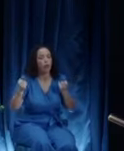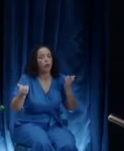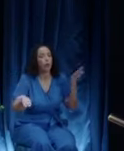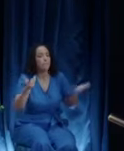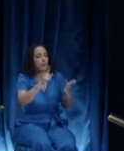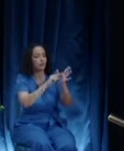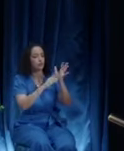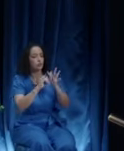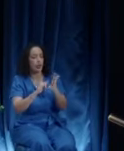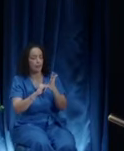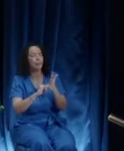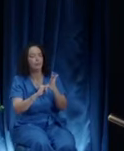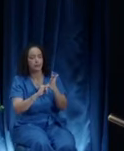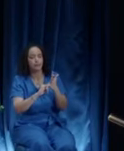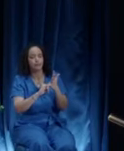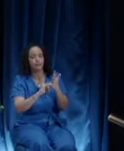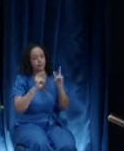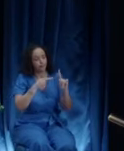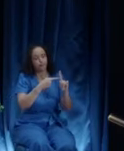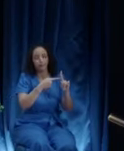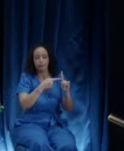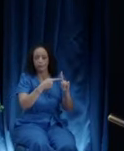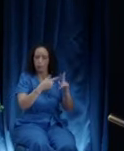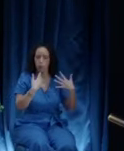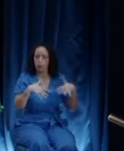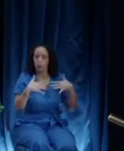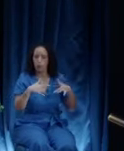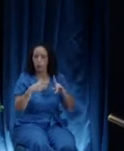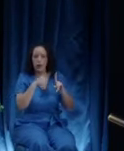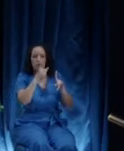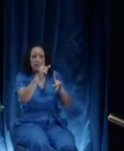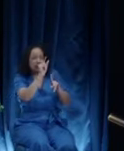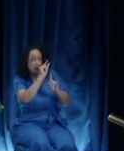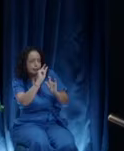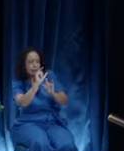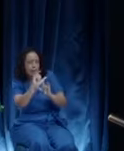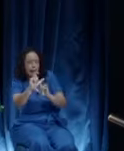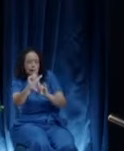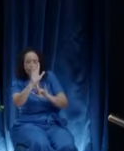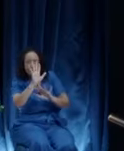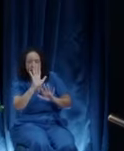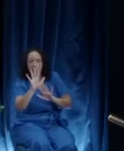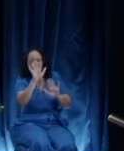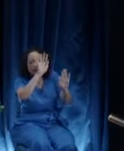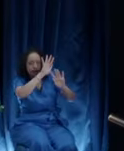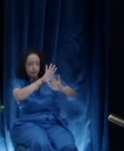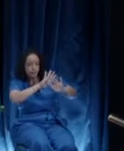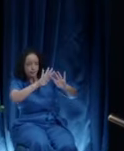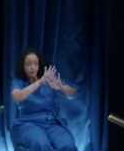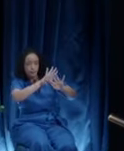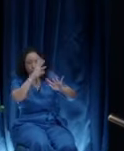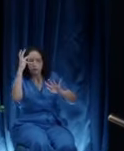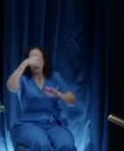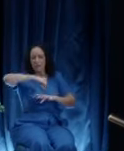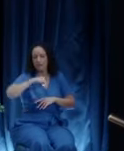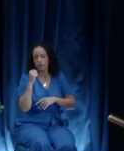early Stuarts. But I think that even that's a bit of a mirage, because you have a king of Scots and then of